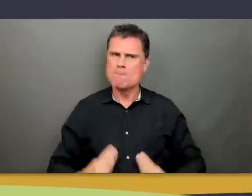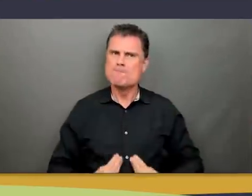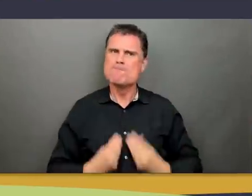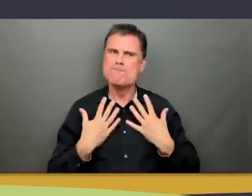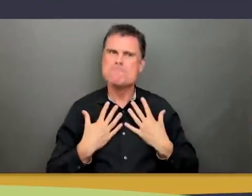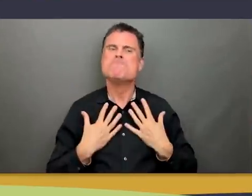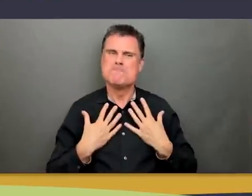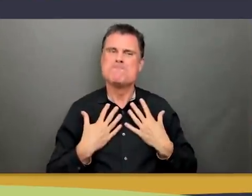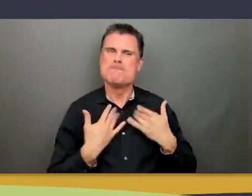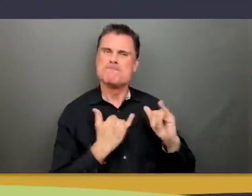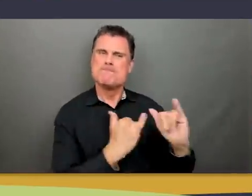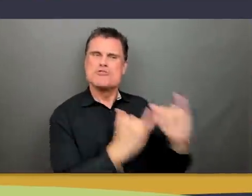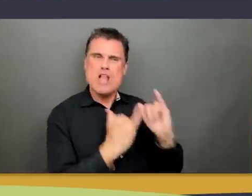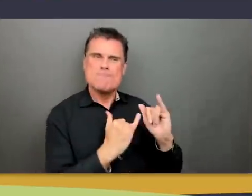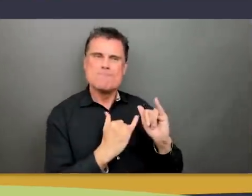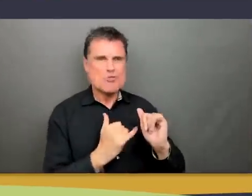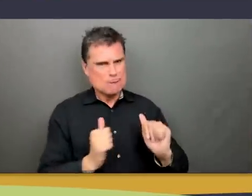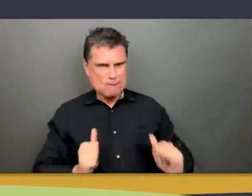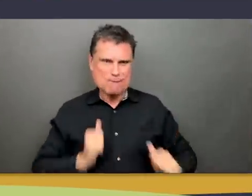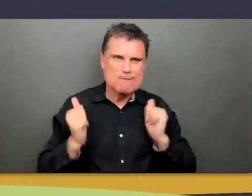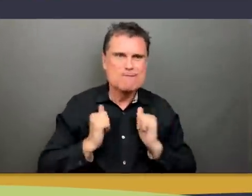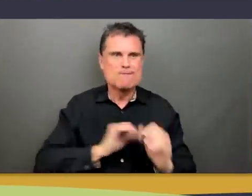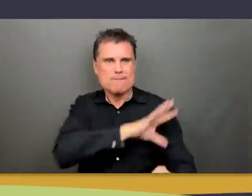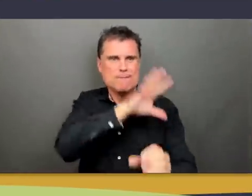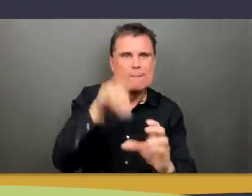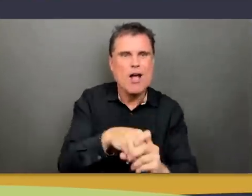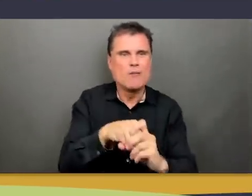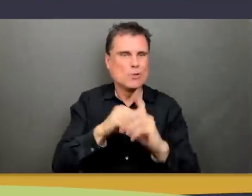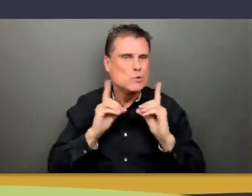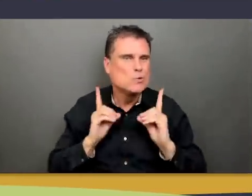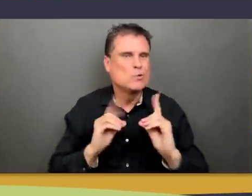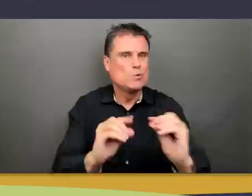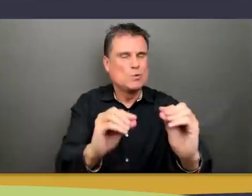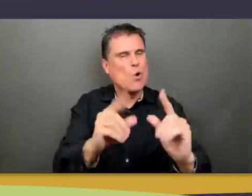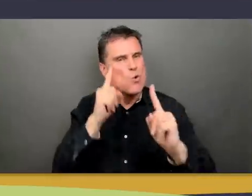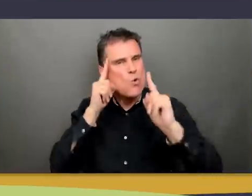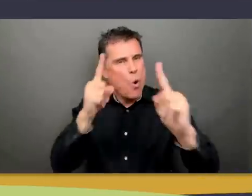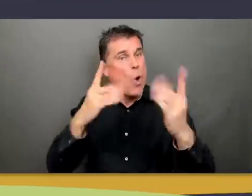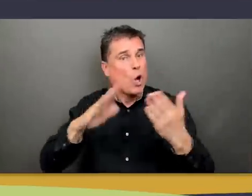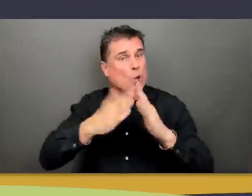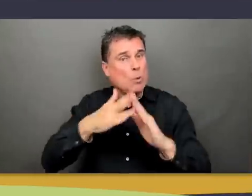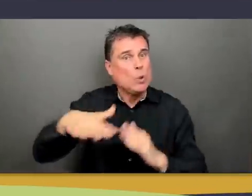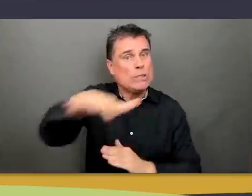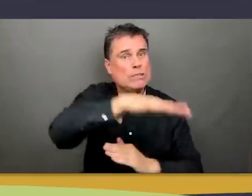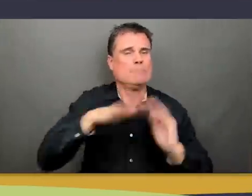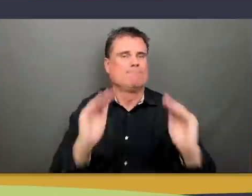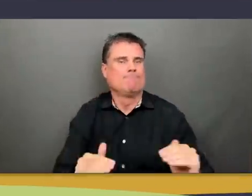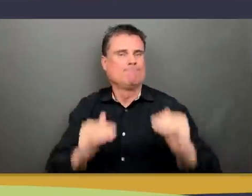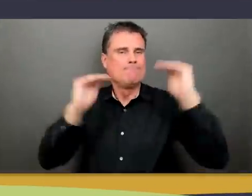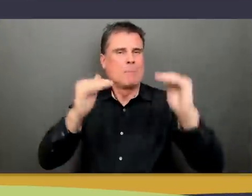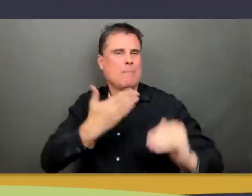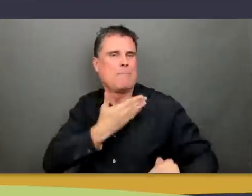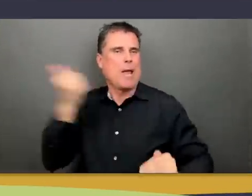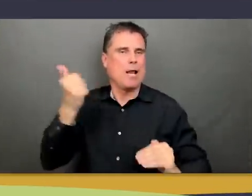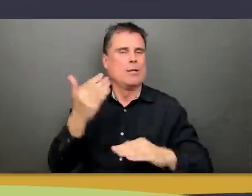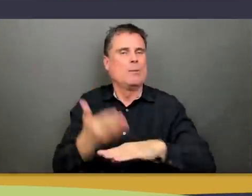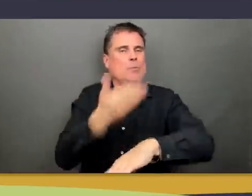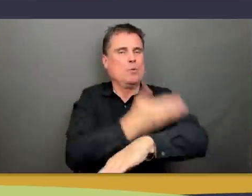make our community a better place. Thank you, everyone. I am Huang Mengdie. I'm the emerging